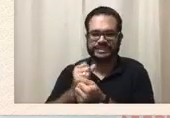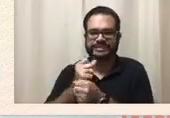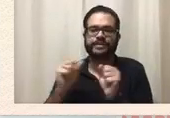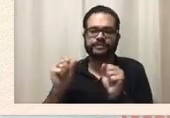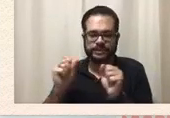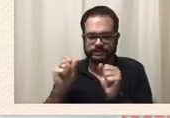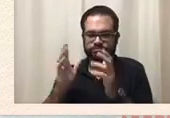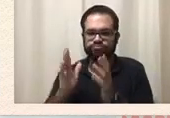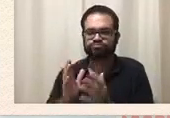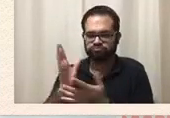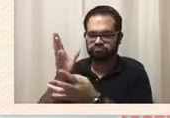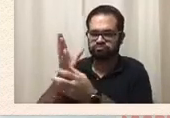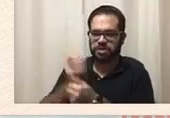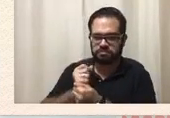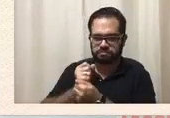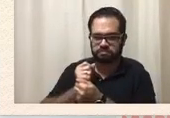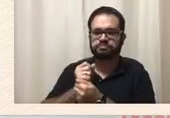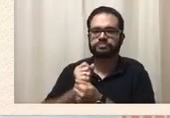Interception.